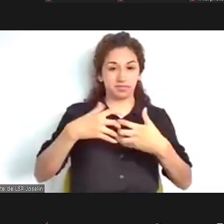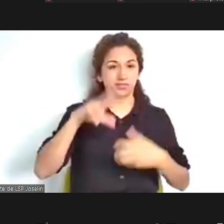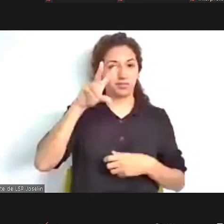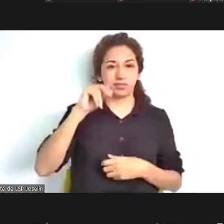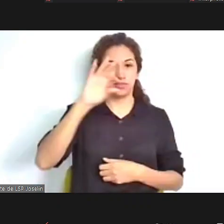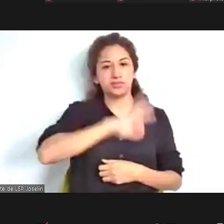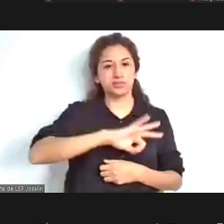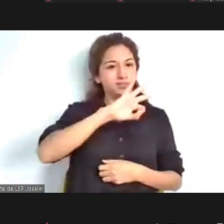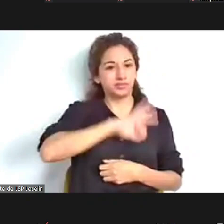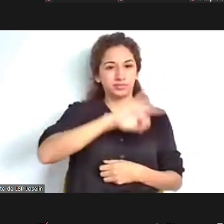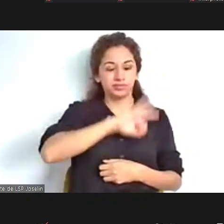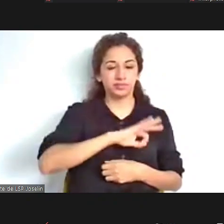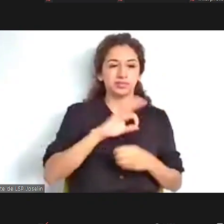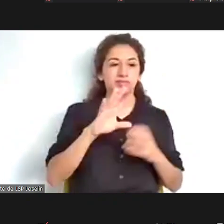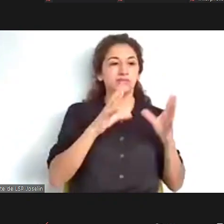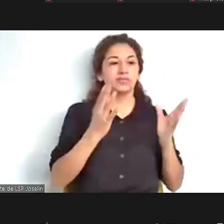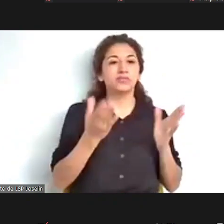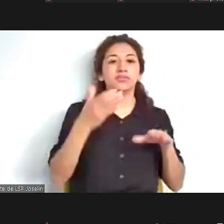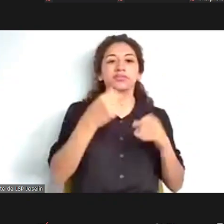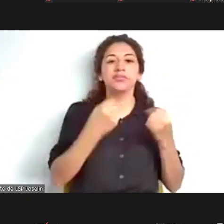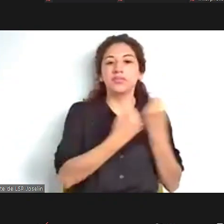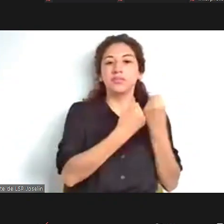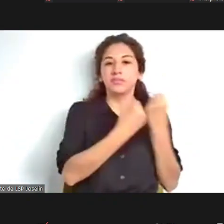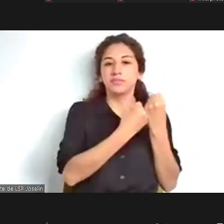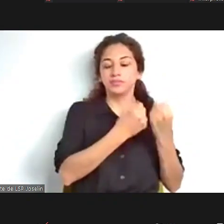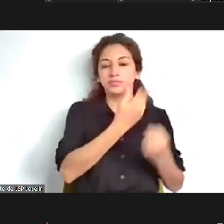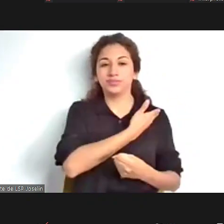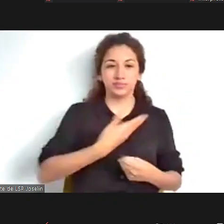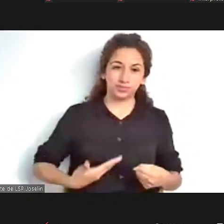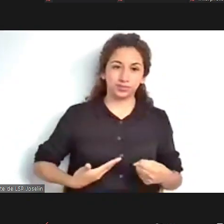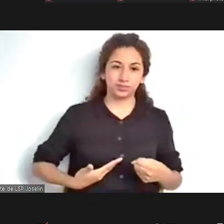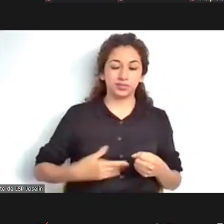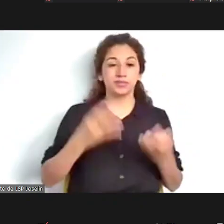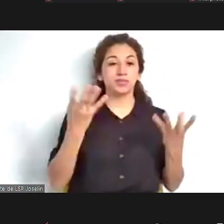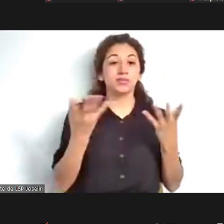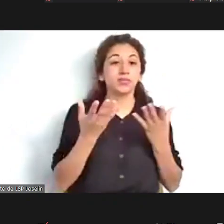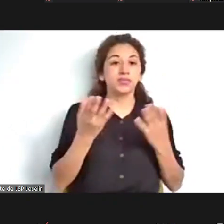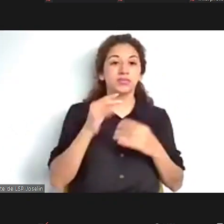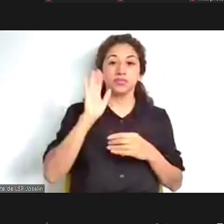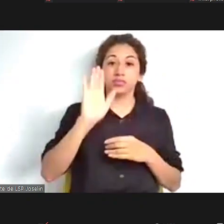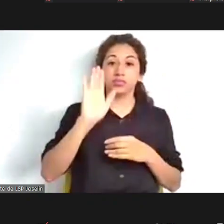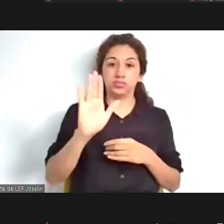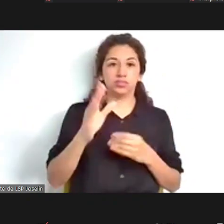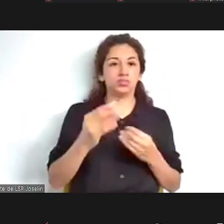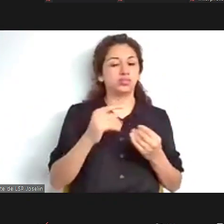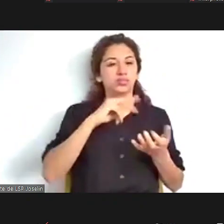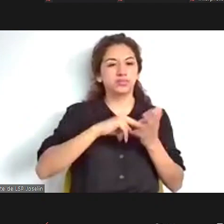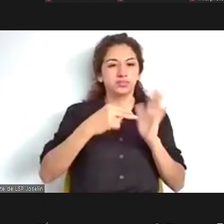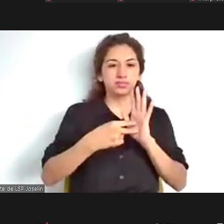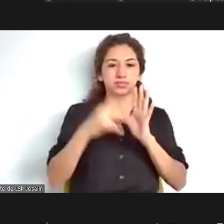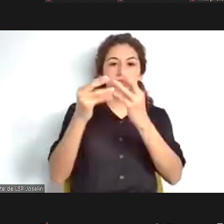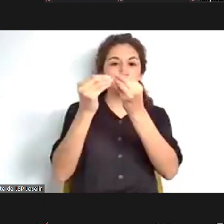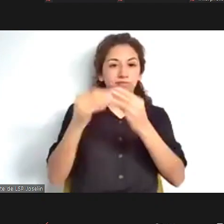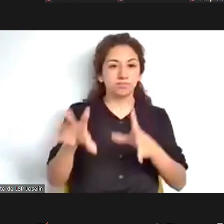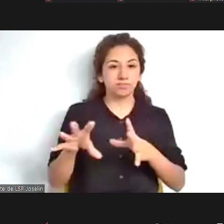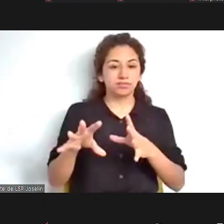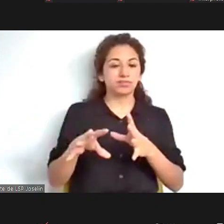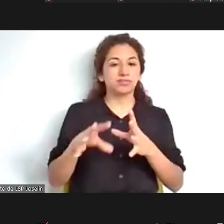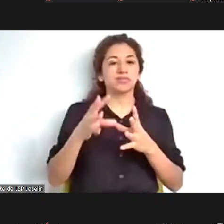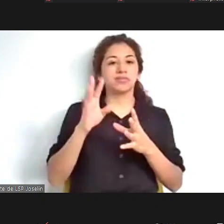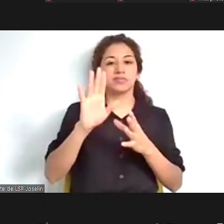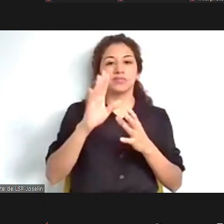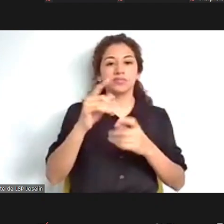challenge but in this way the businesses that if they don't take human rights within their process